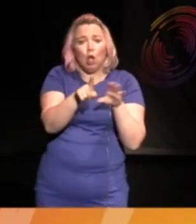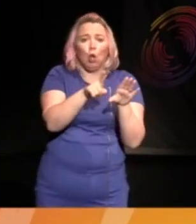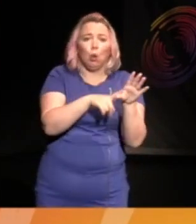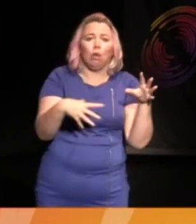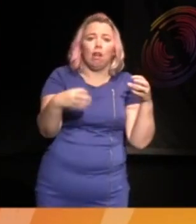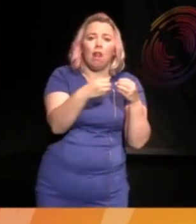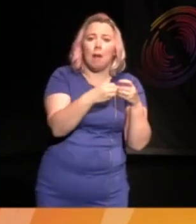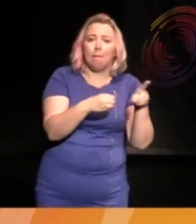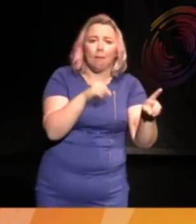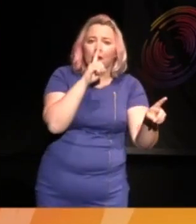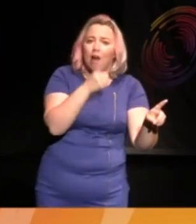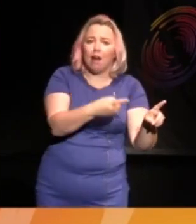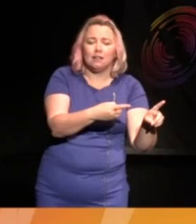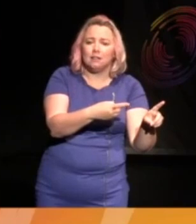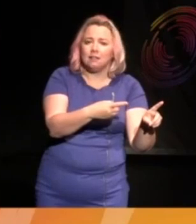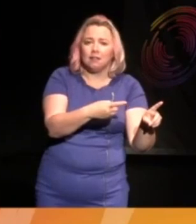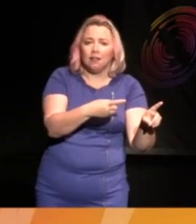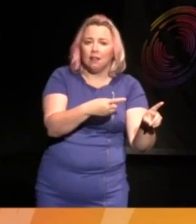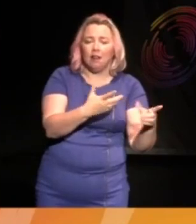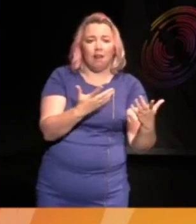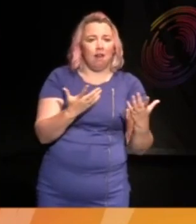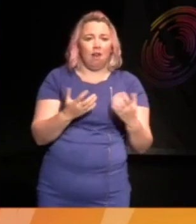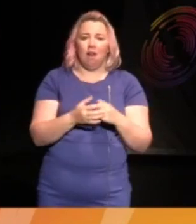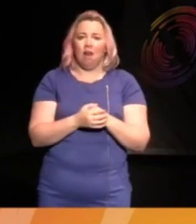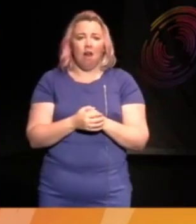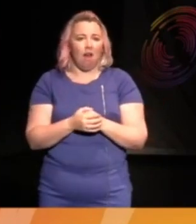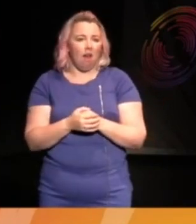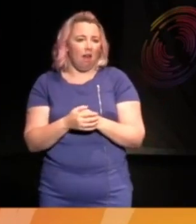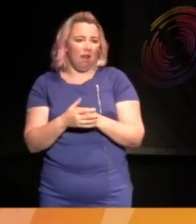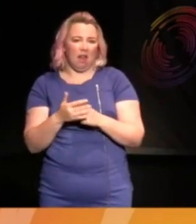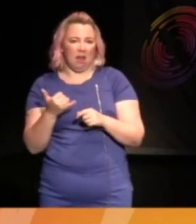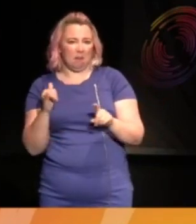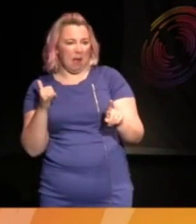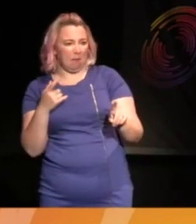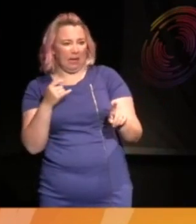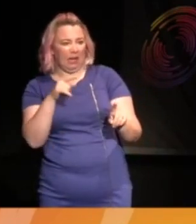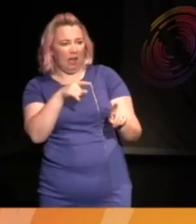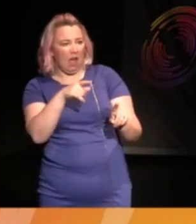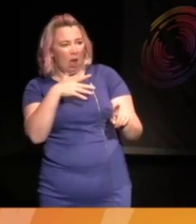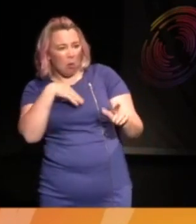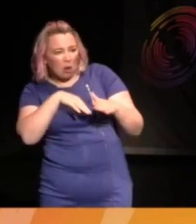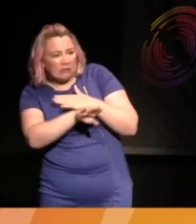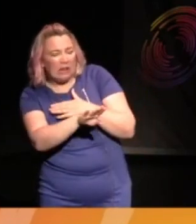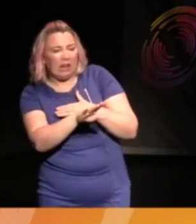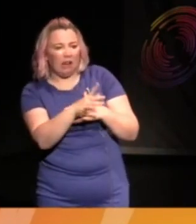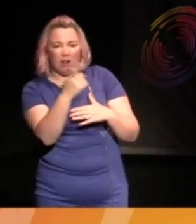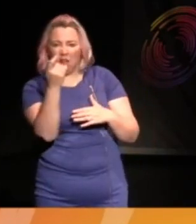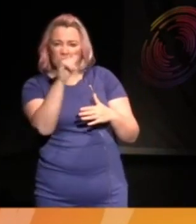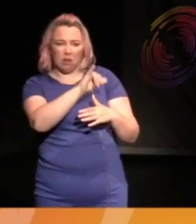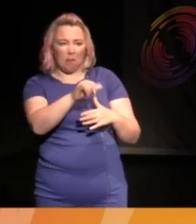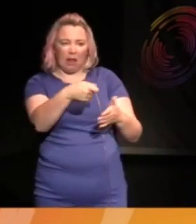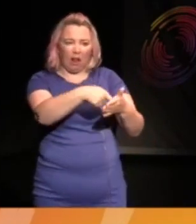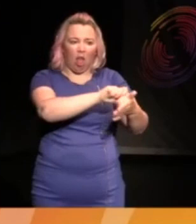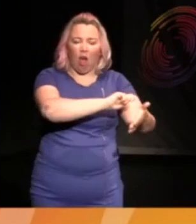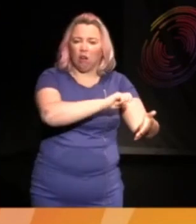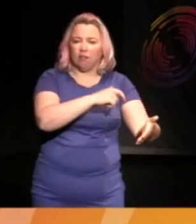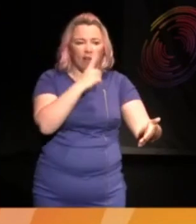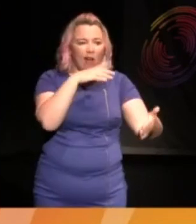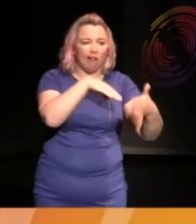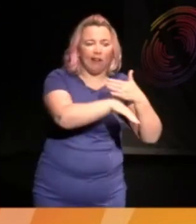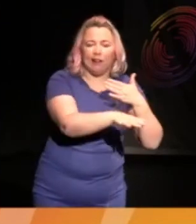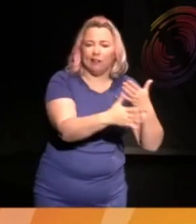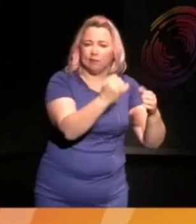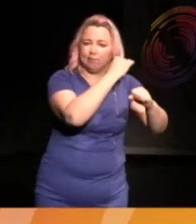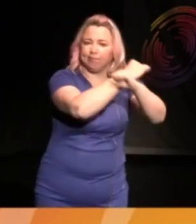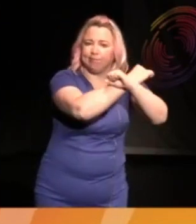key. Football muggers are under lock and key. Someone's got the key, they can't get in there. So then they're on the streets. And